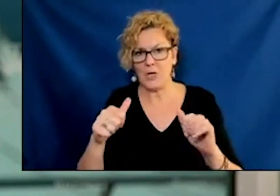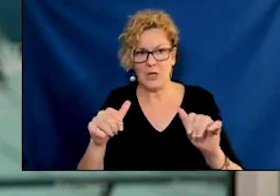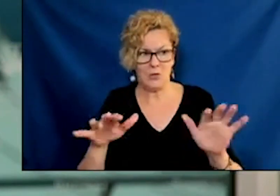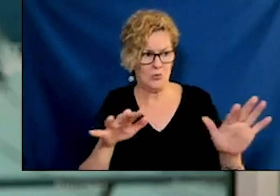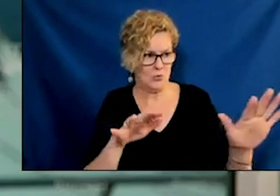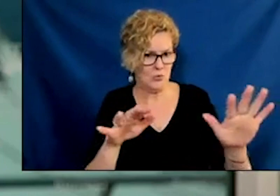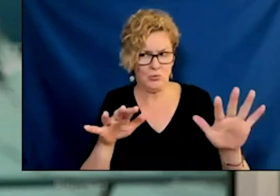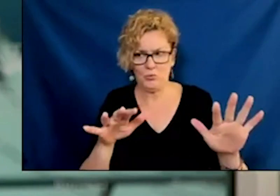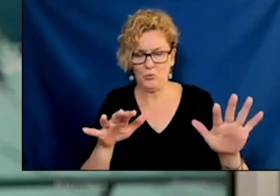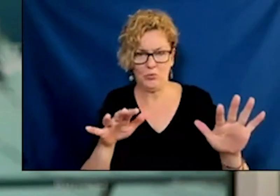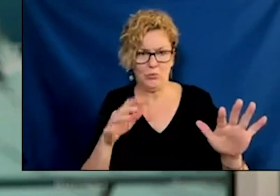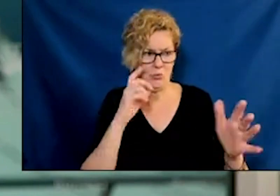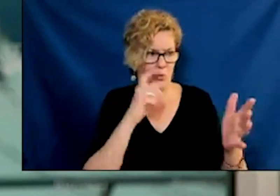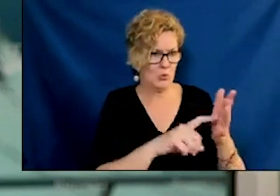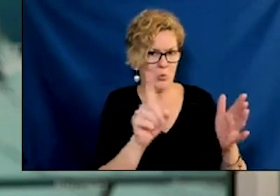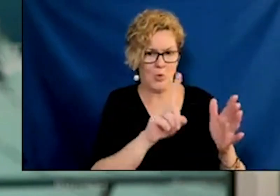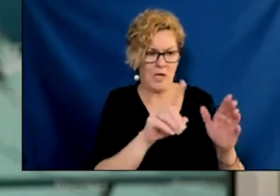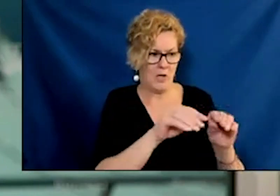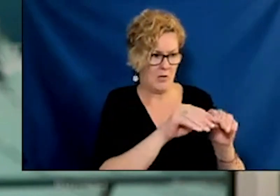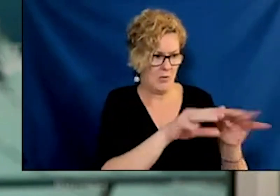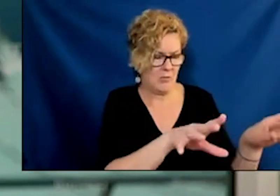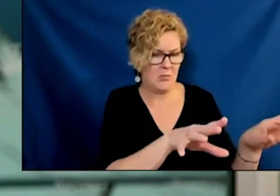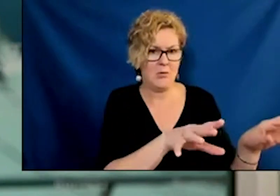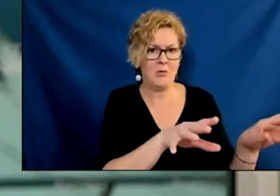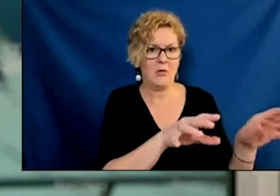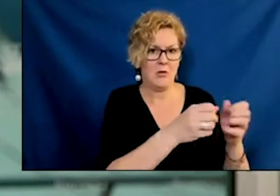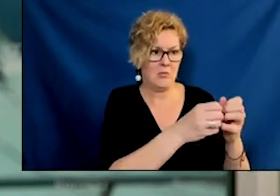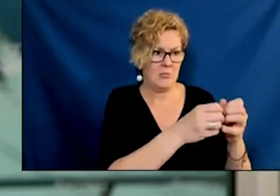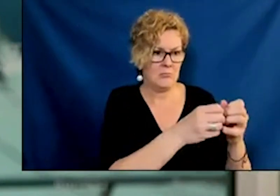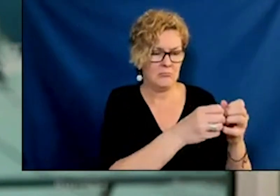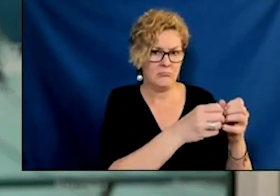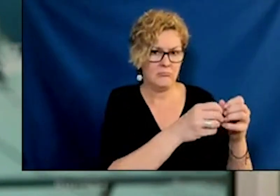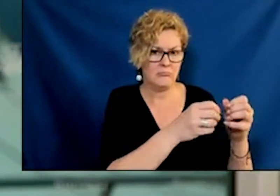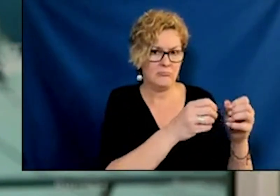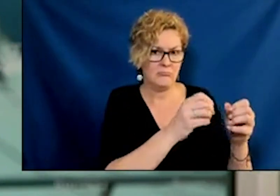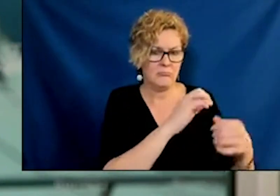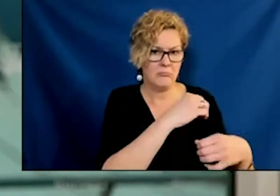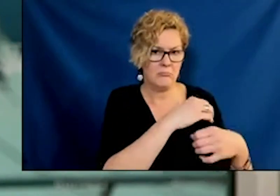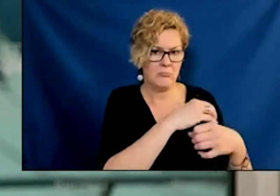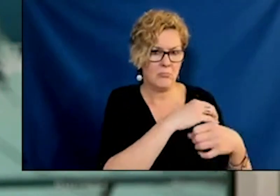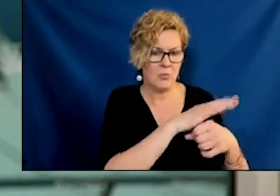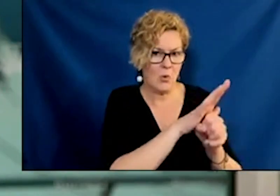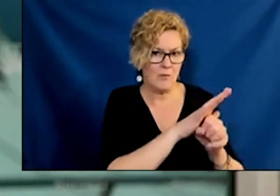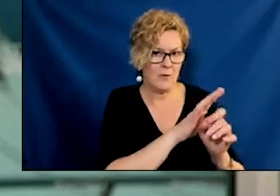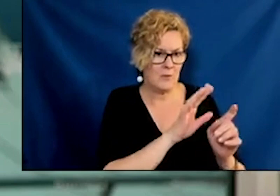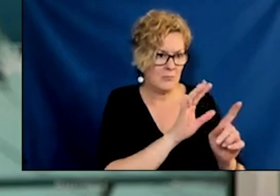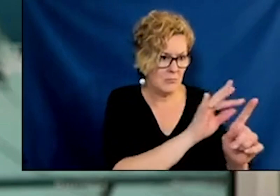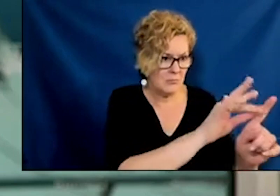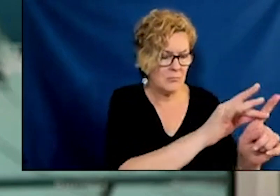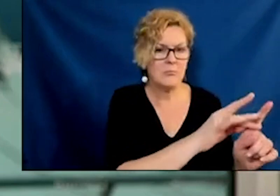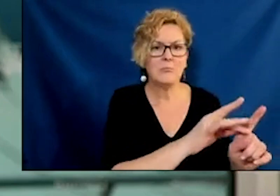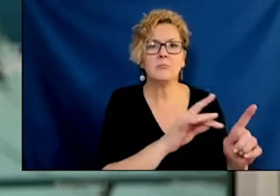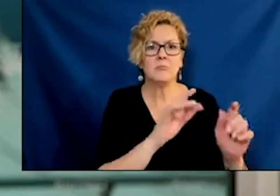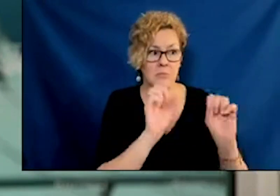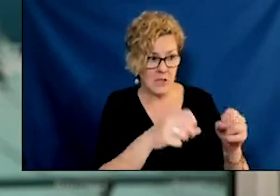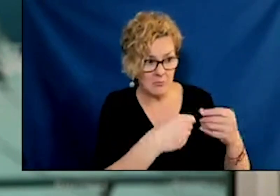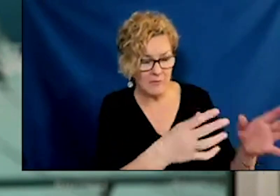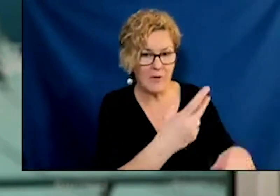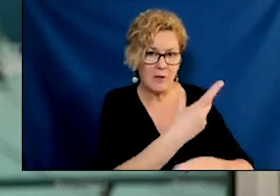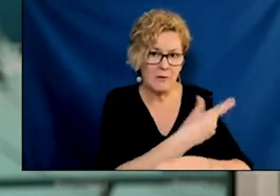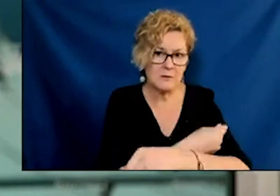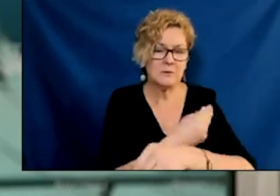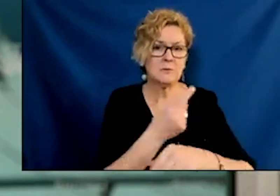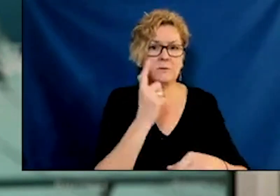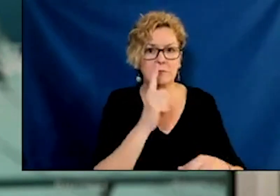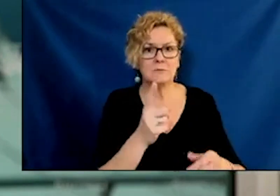and clusters that we're seeing in those communities. And before I turn it over to Minister Dix, I did want to make one other thing clear. It was a